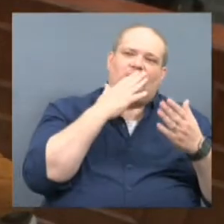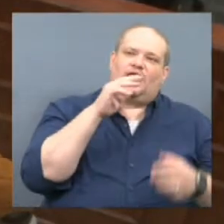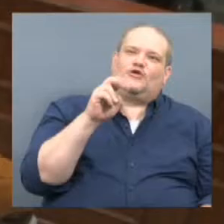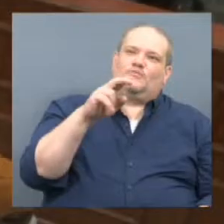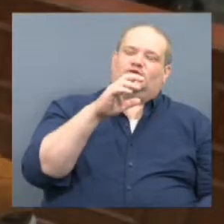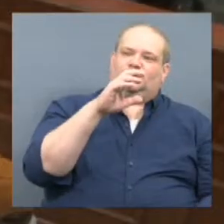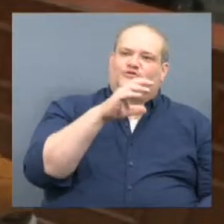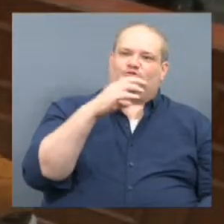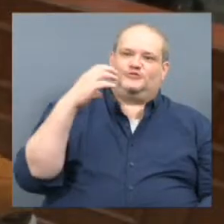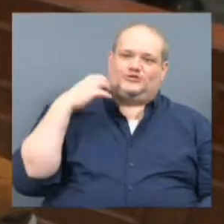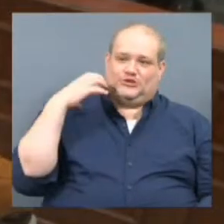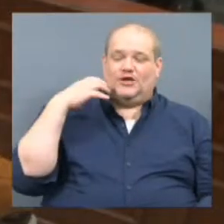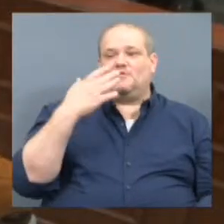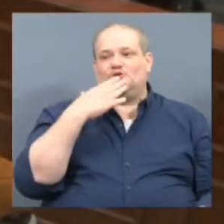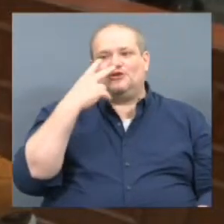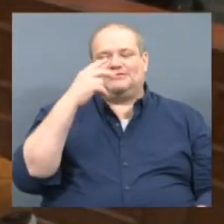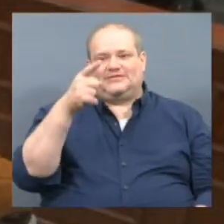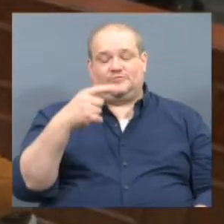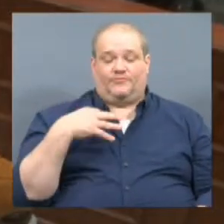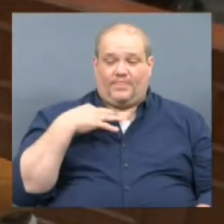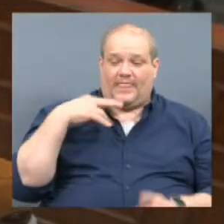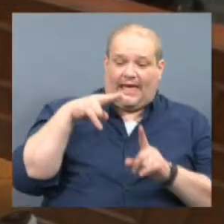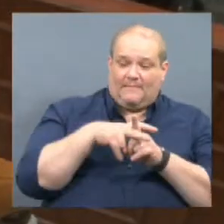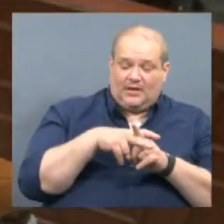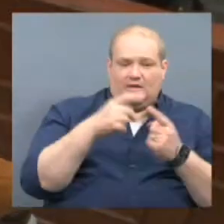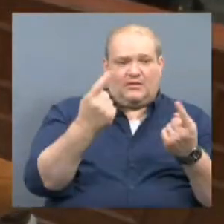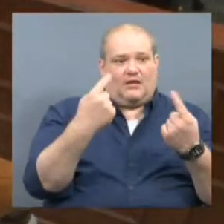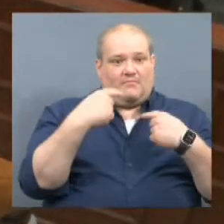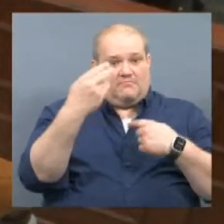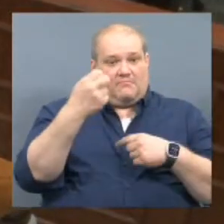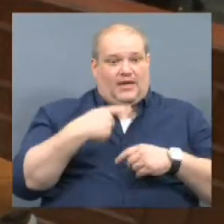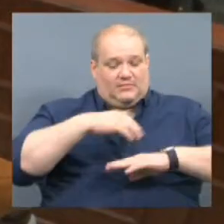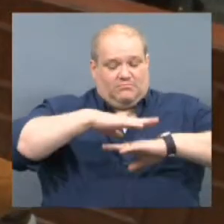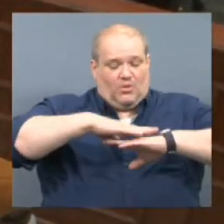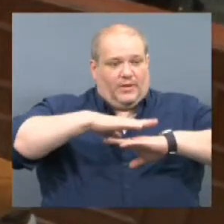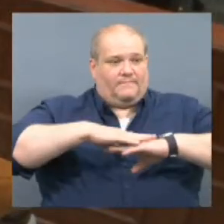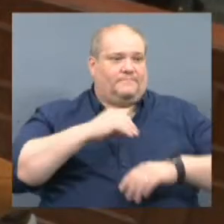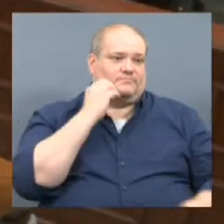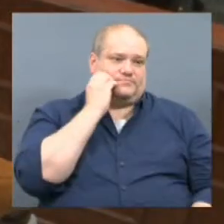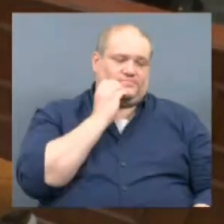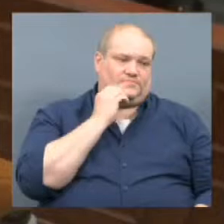All right, It's good to see you again. thank you. Applicant, if you will come back up here to the podium.